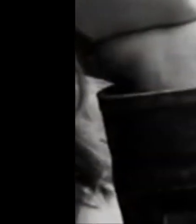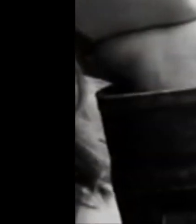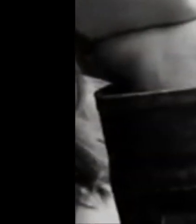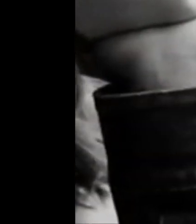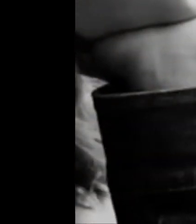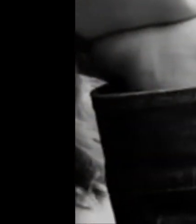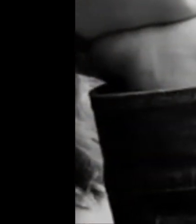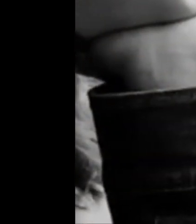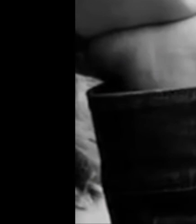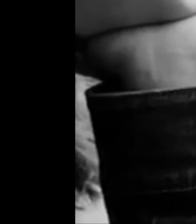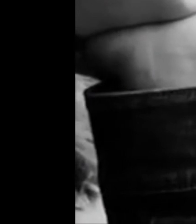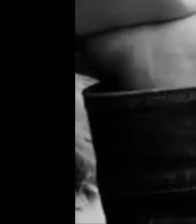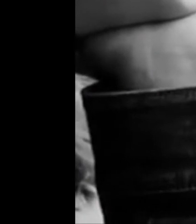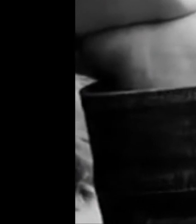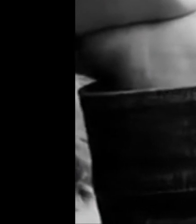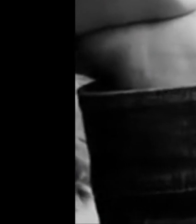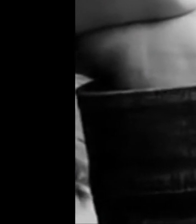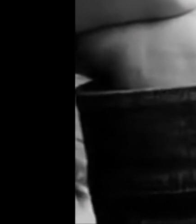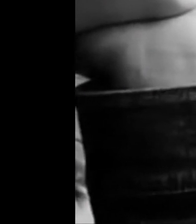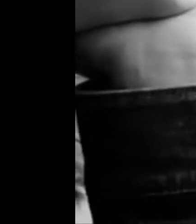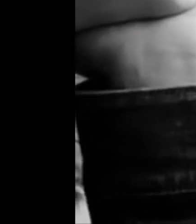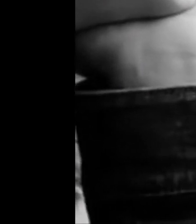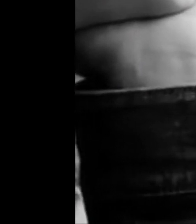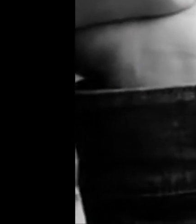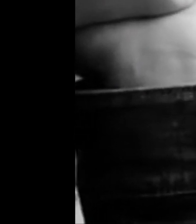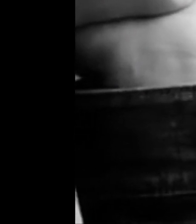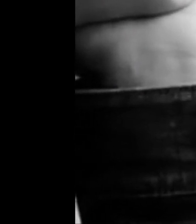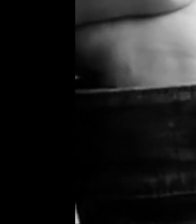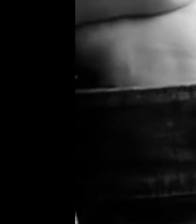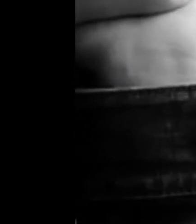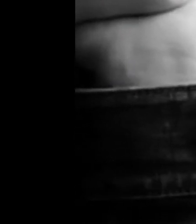So we grew up together,